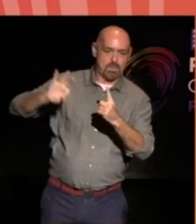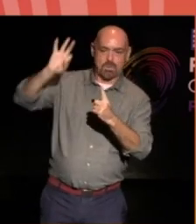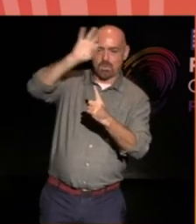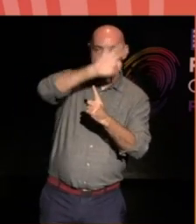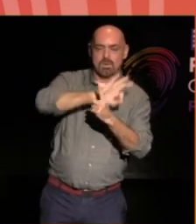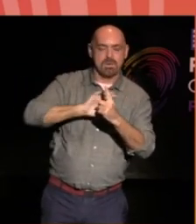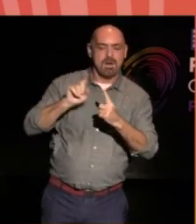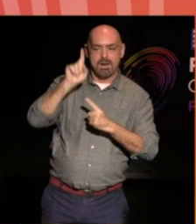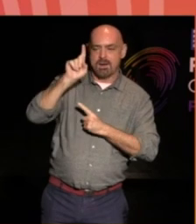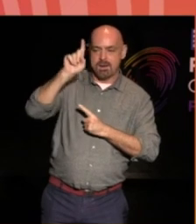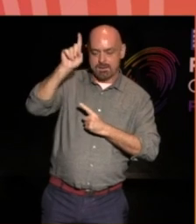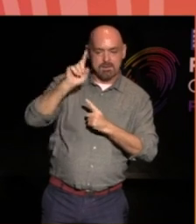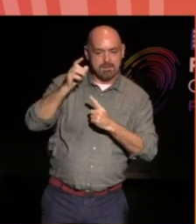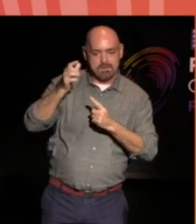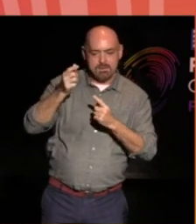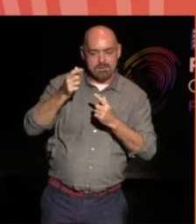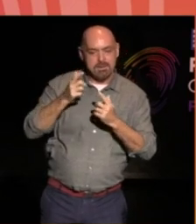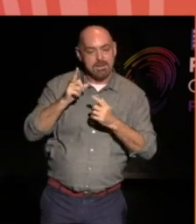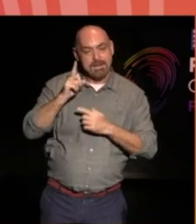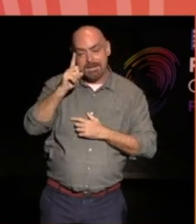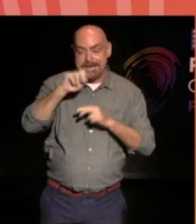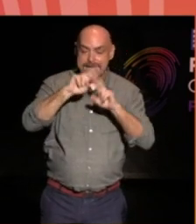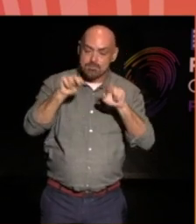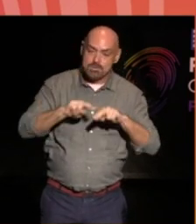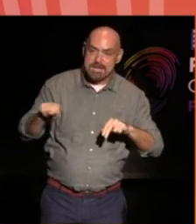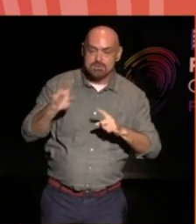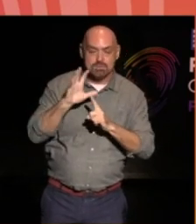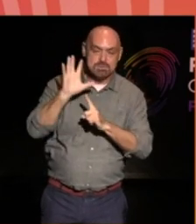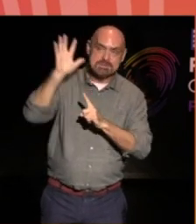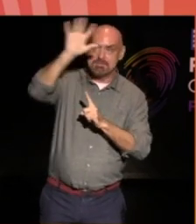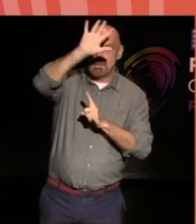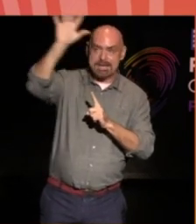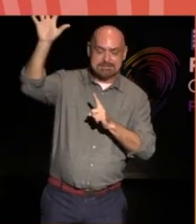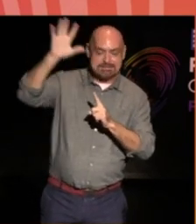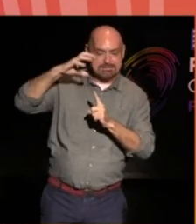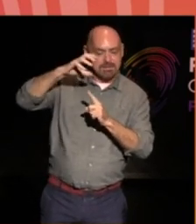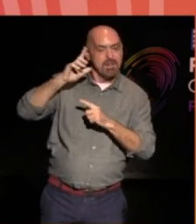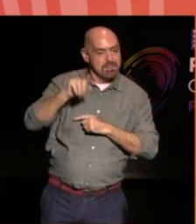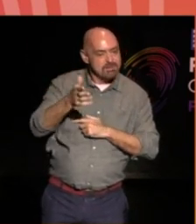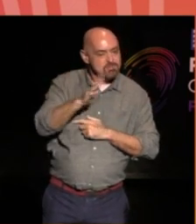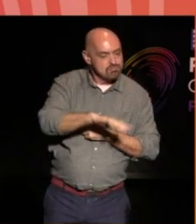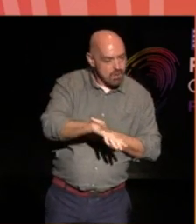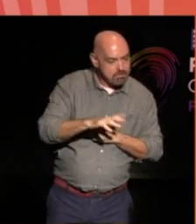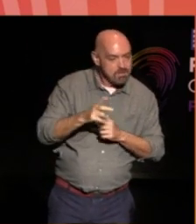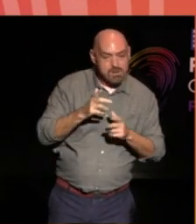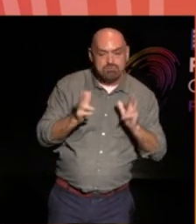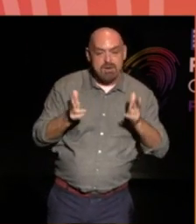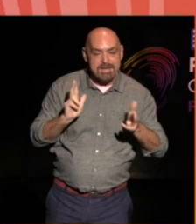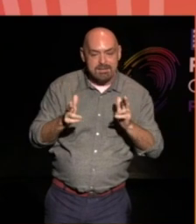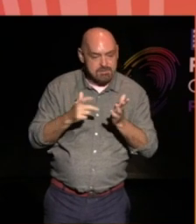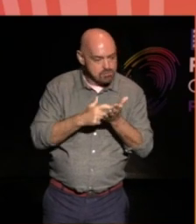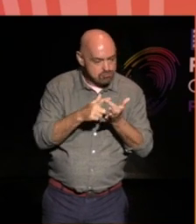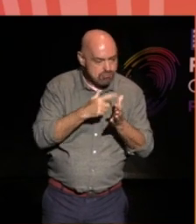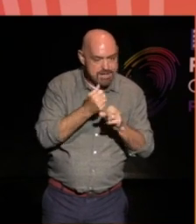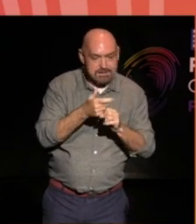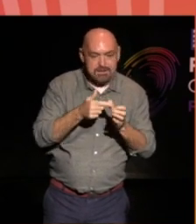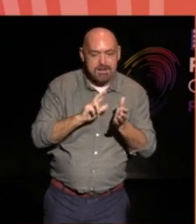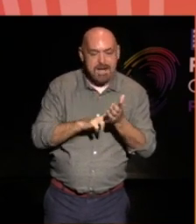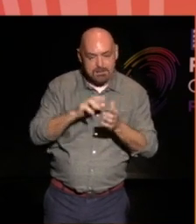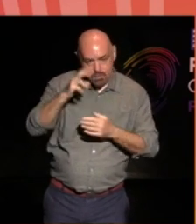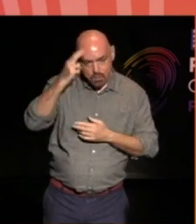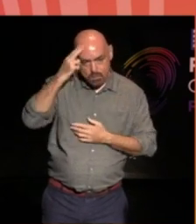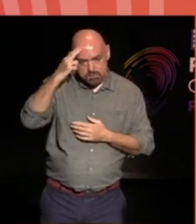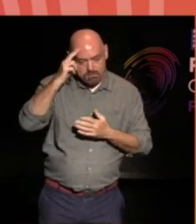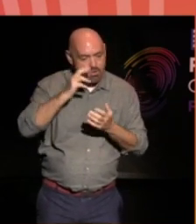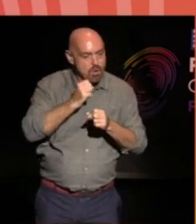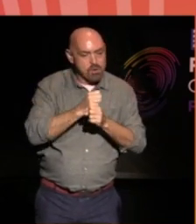heads. And the International Space Station arose out of Reagan and Gorbachev, who were not great friends, but decided that they